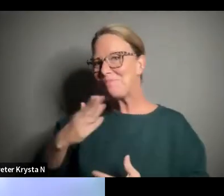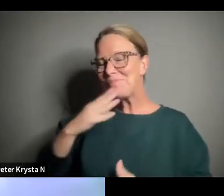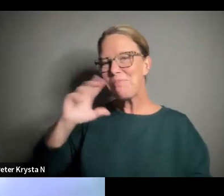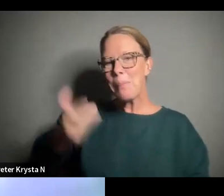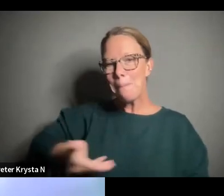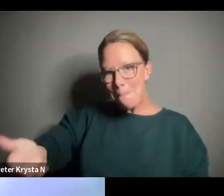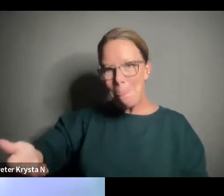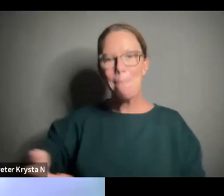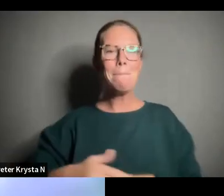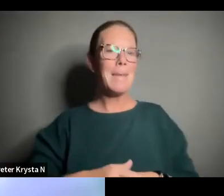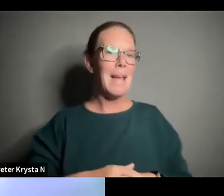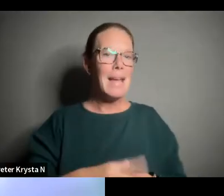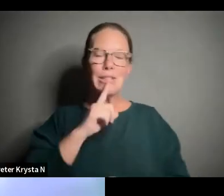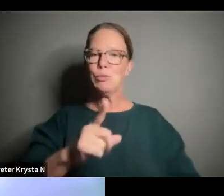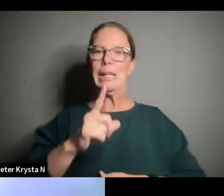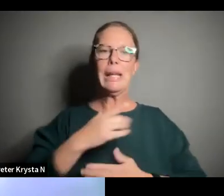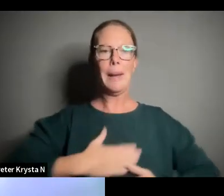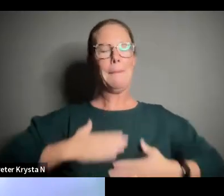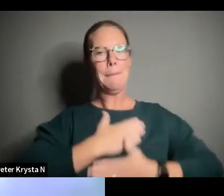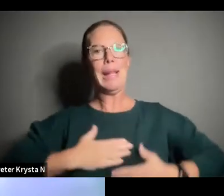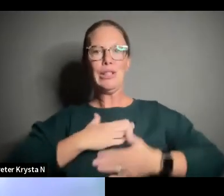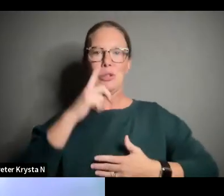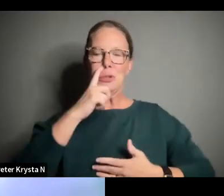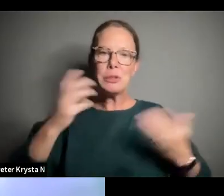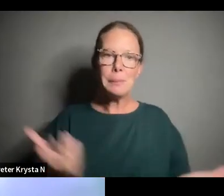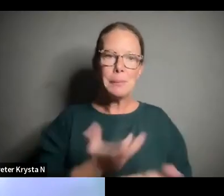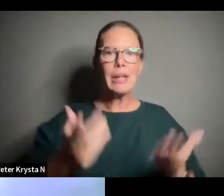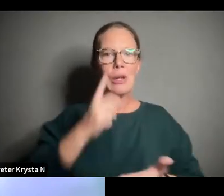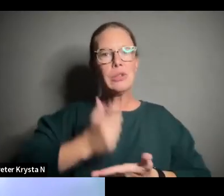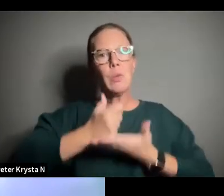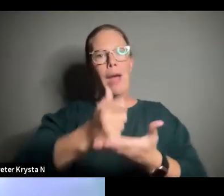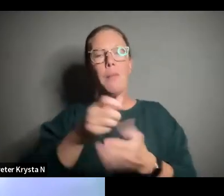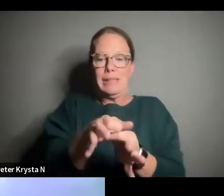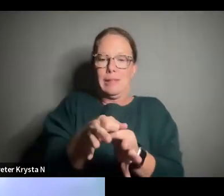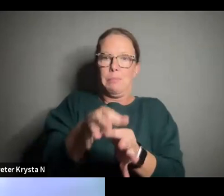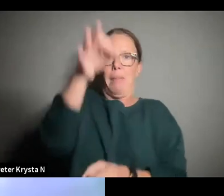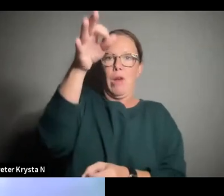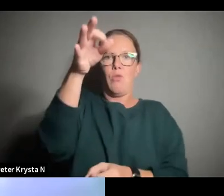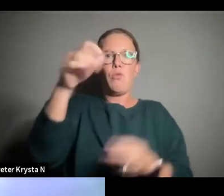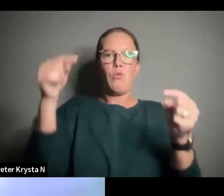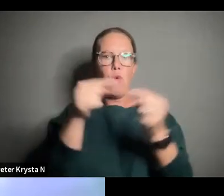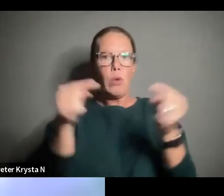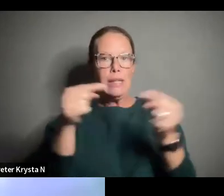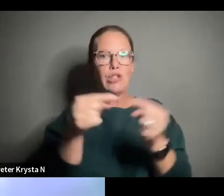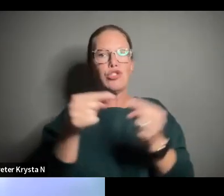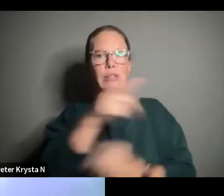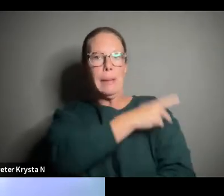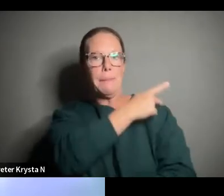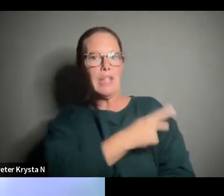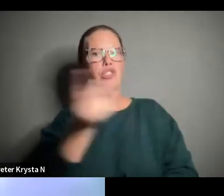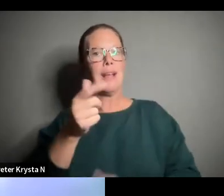pleasure to be talking about something that's near and dear to my helping spinal cord injured patients breathe. And nothing could be